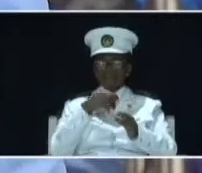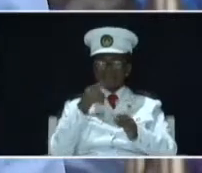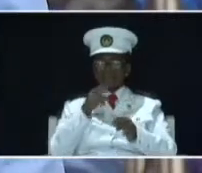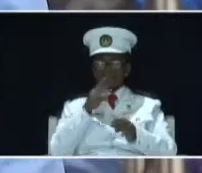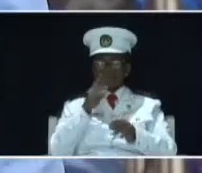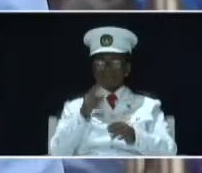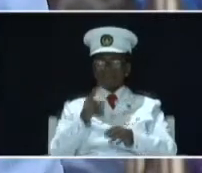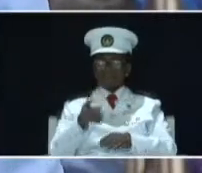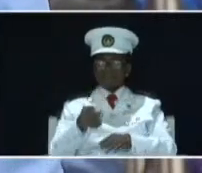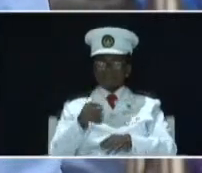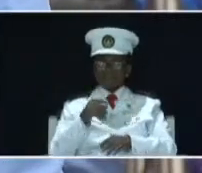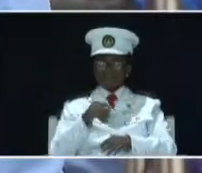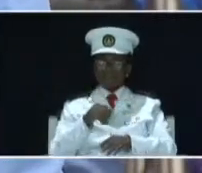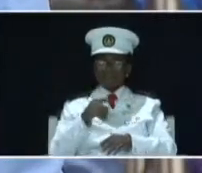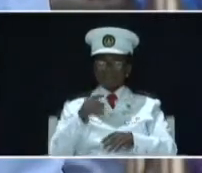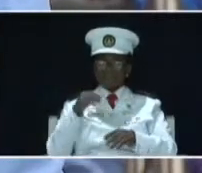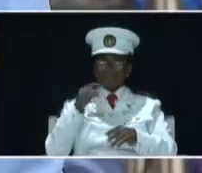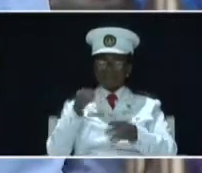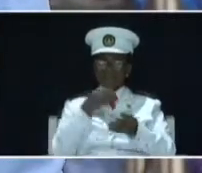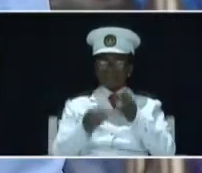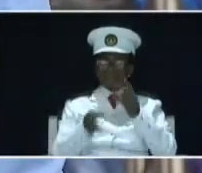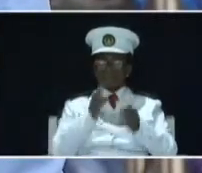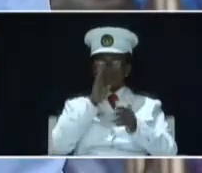Maybe I should add this one